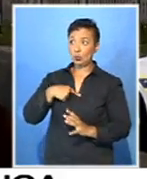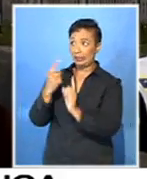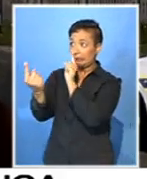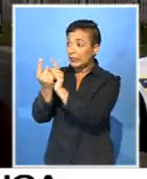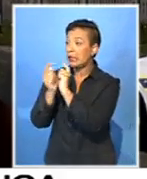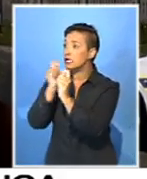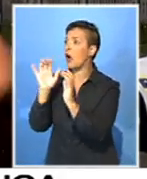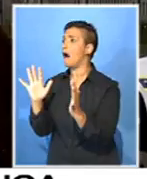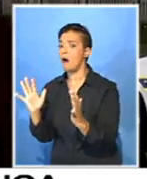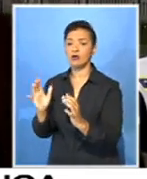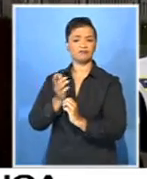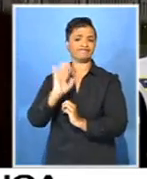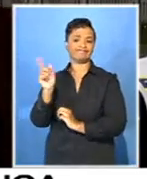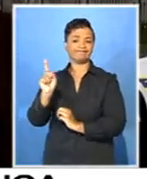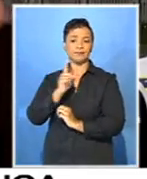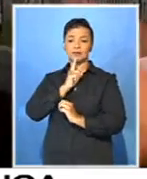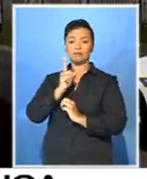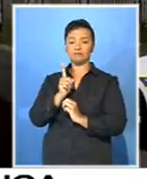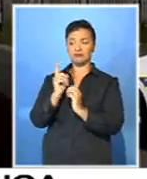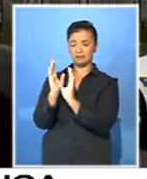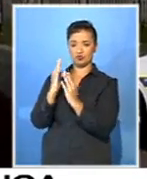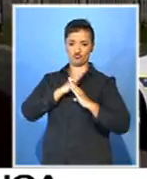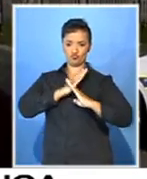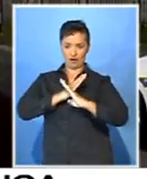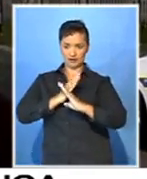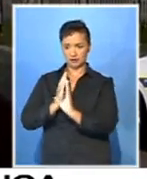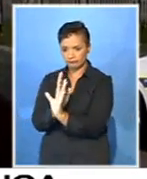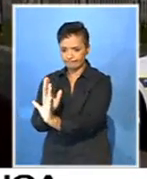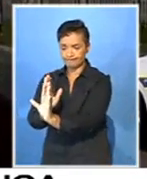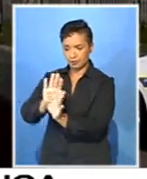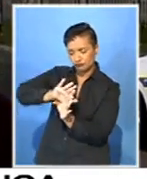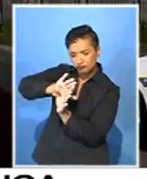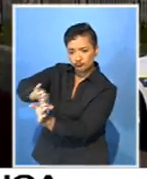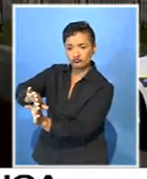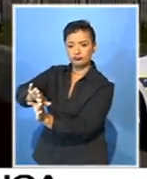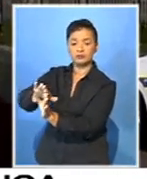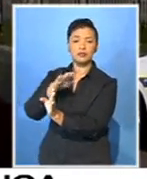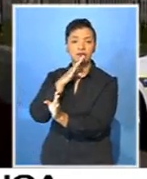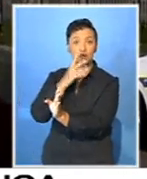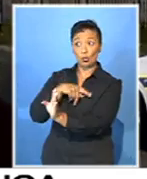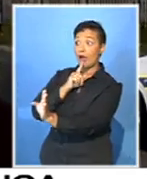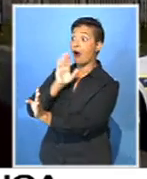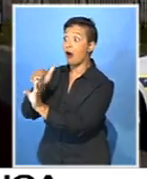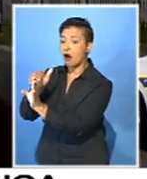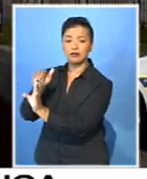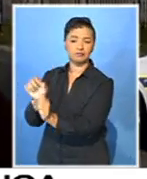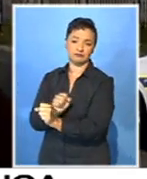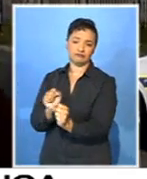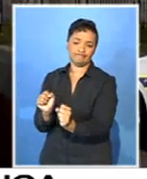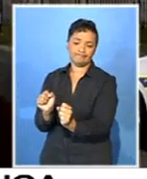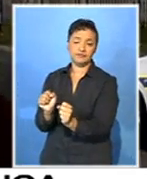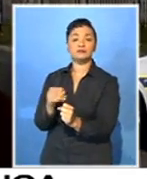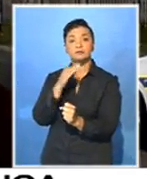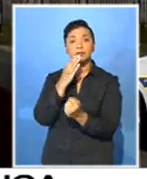anywhere near them. They were taken to the side and moved into a corner where, of course, several units and several,